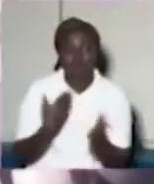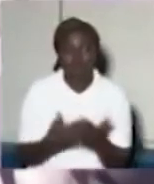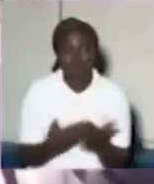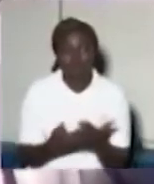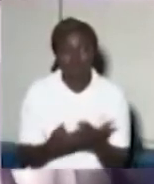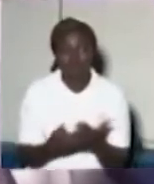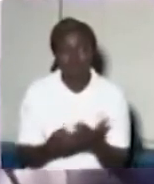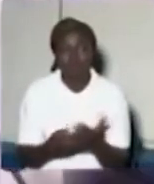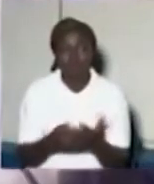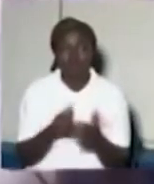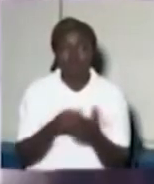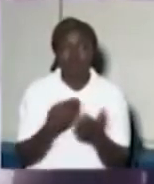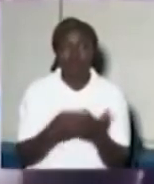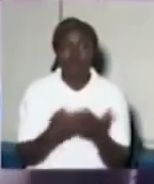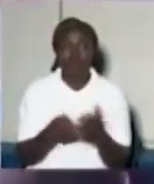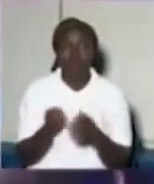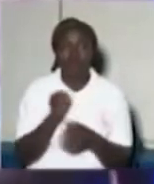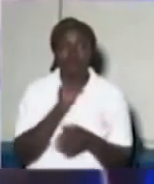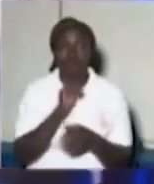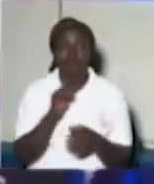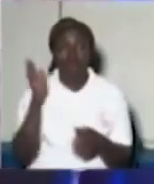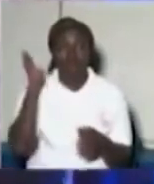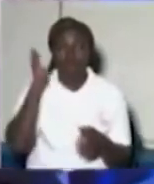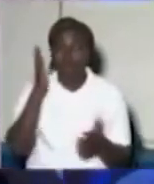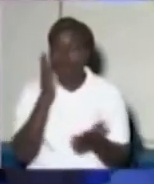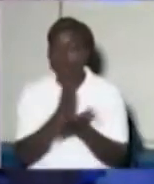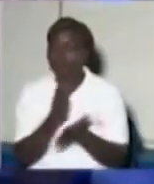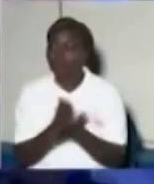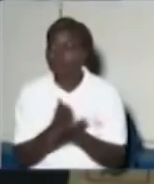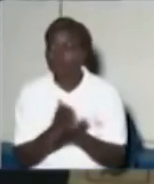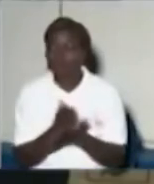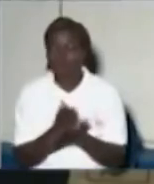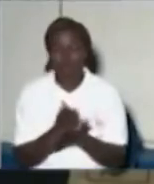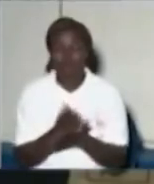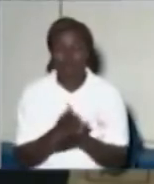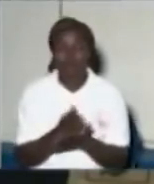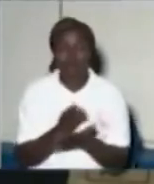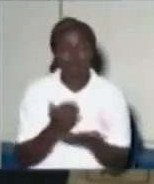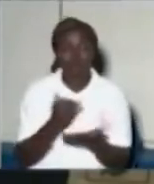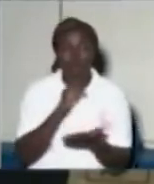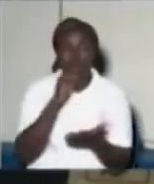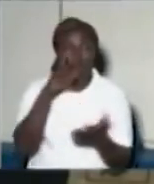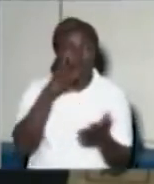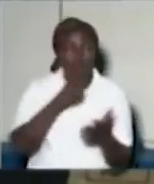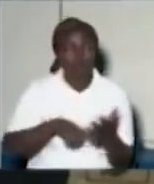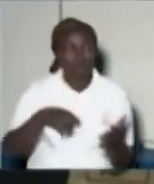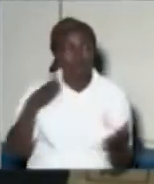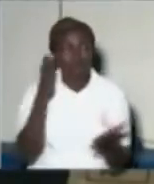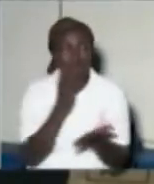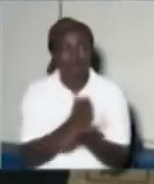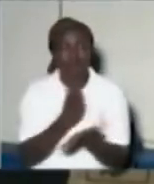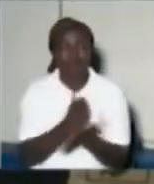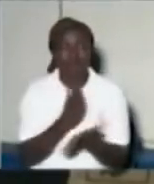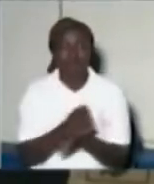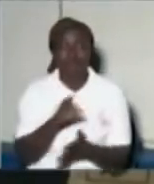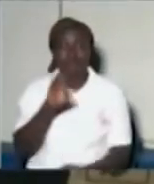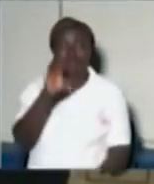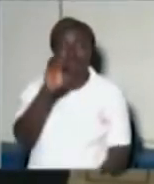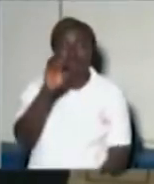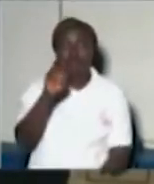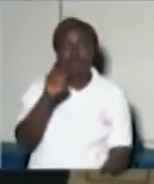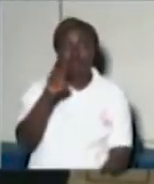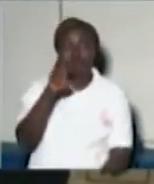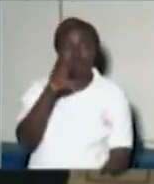Subsidy in Nigeria is fraught with corruption. And if transparency is being applied to the